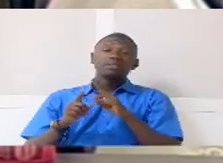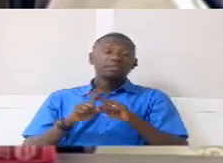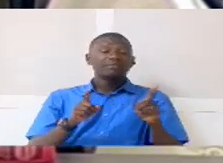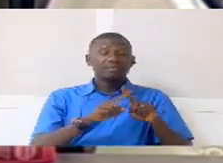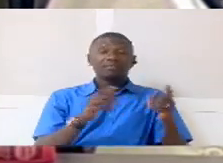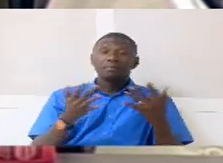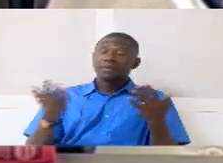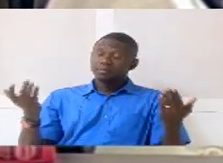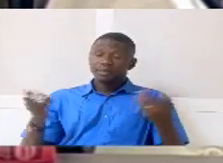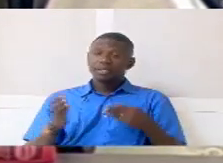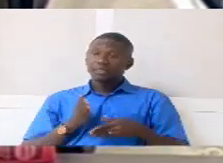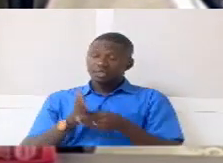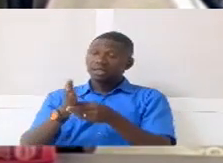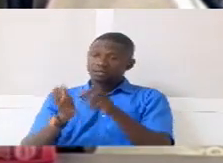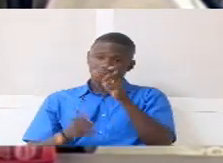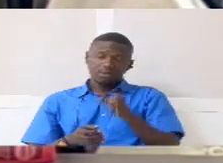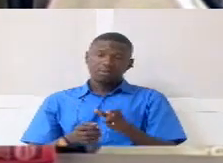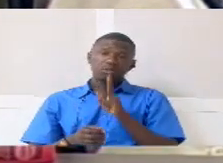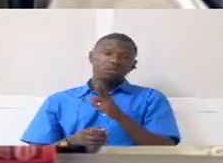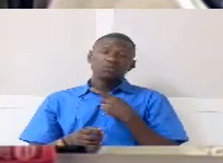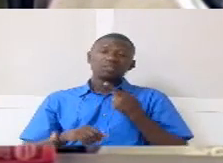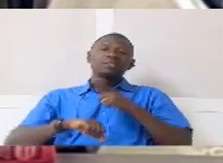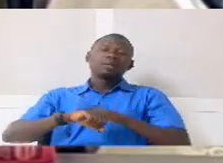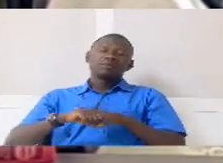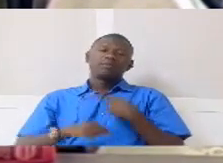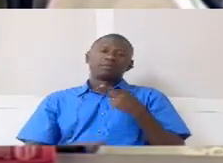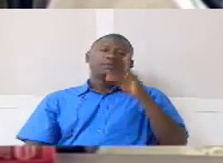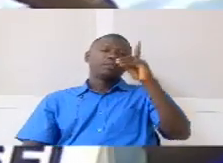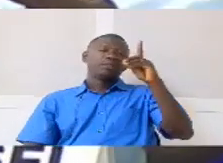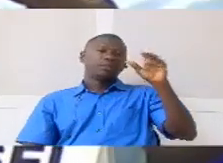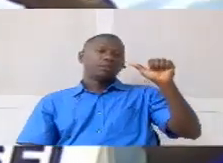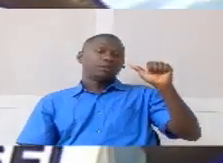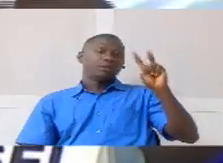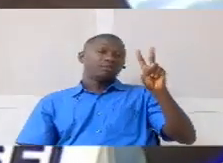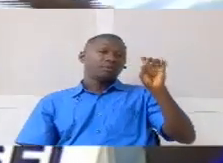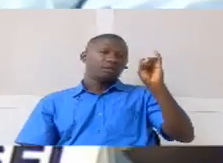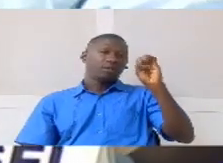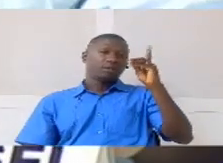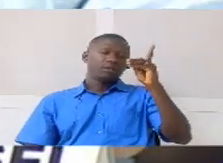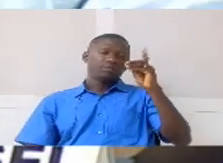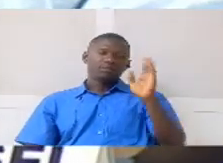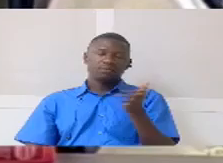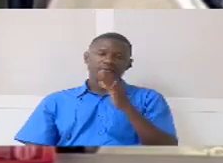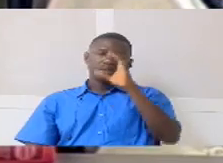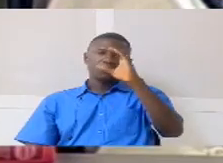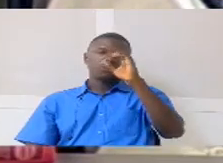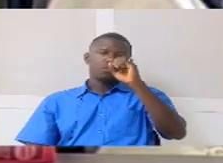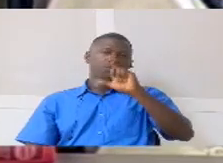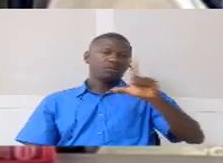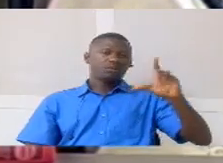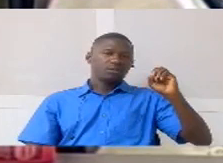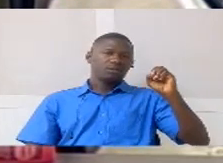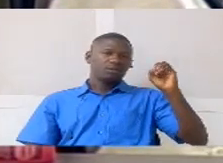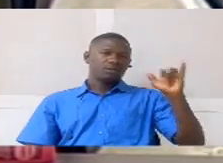I worked under many directors, but this was during the tenure of David Kolli. This David Kolli, where is he from? In David Kolli